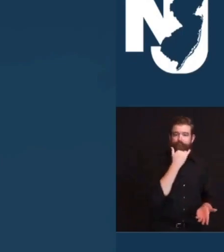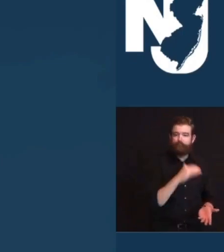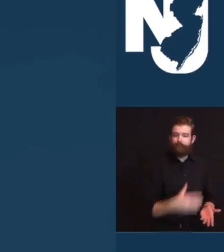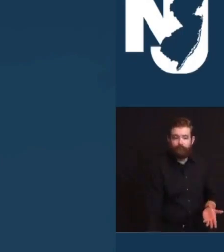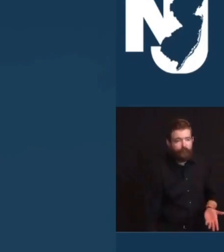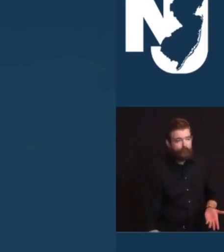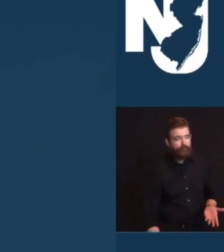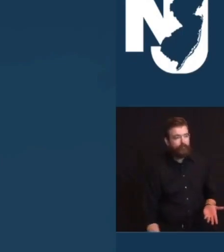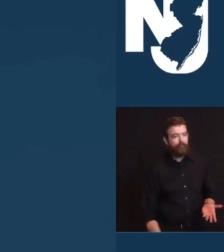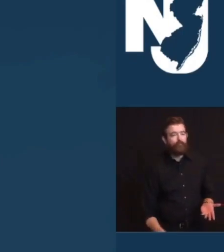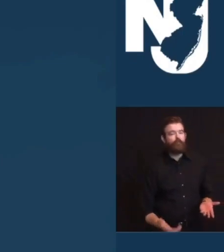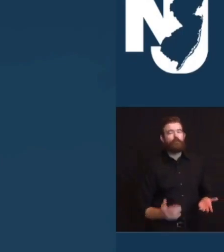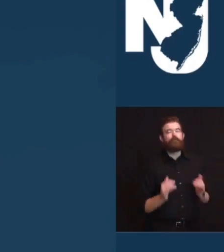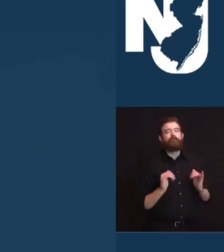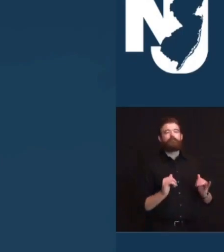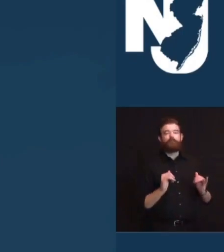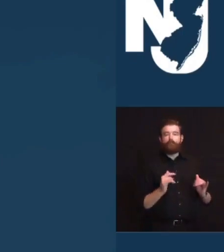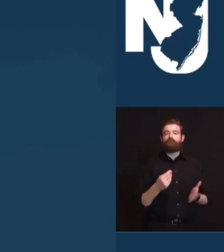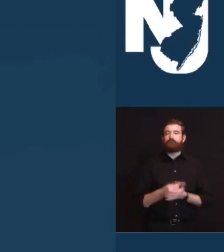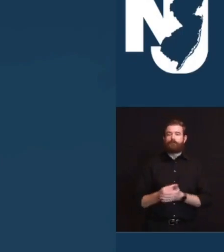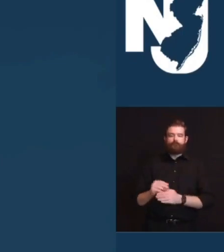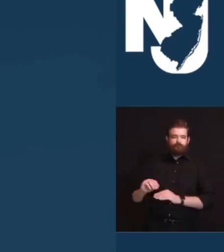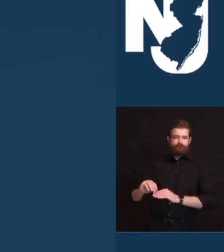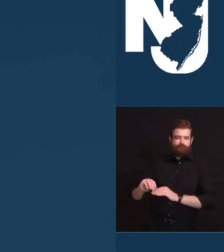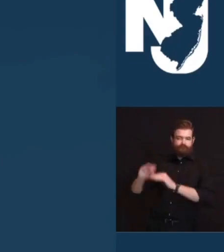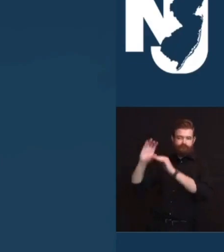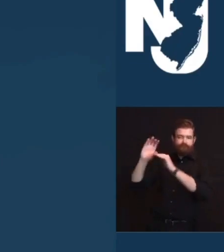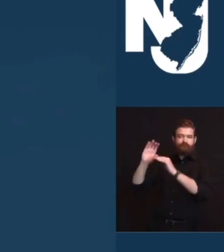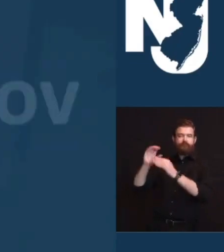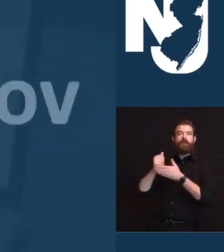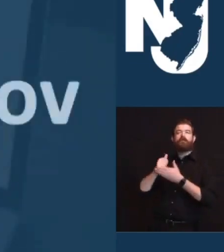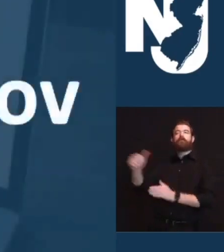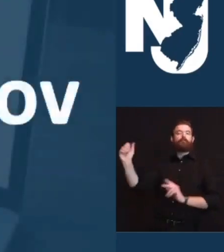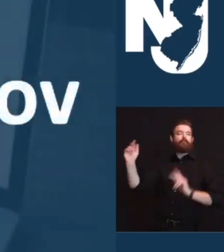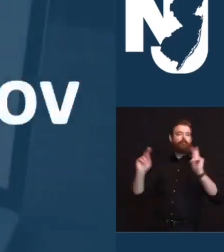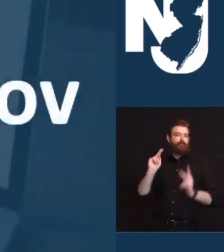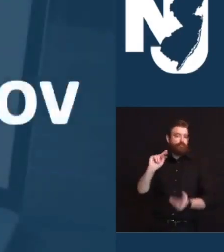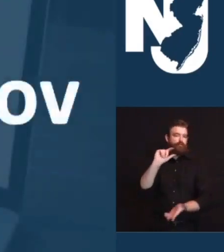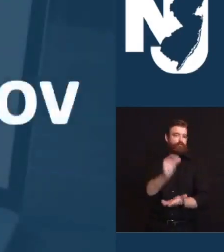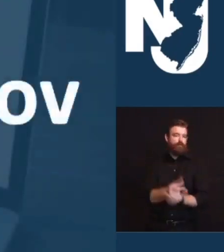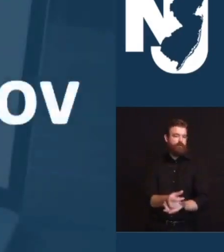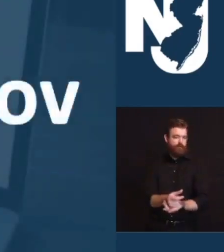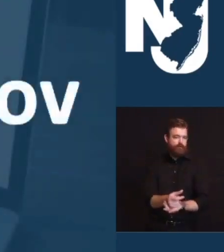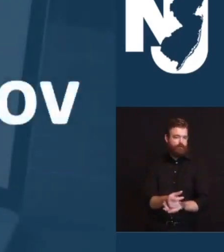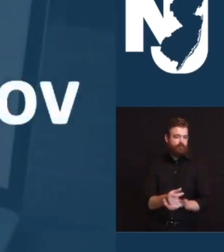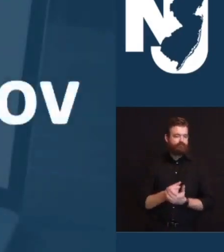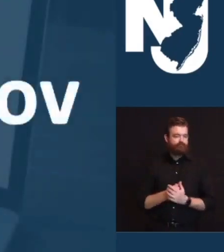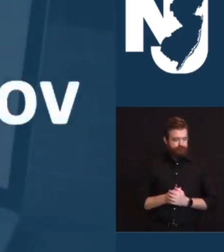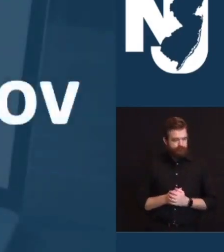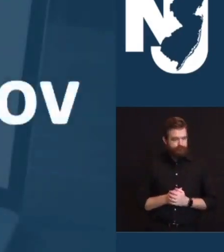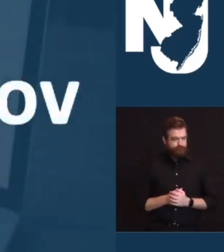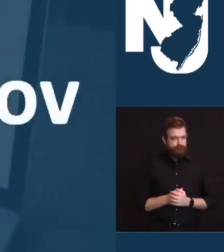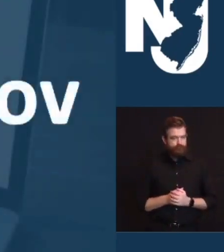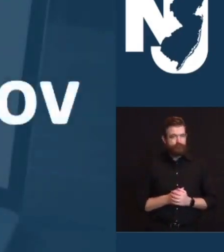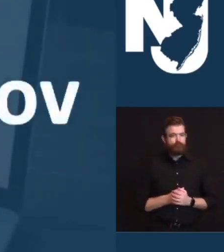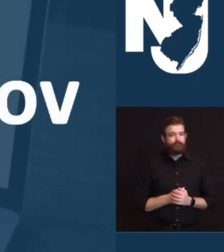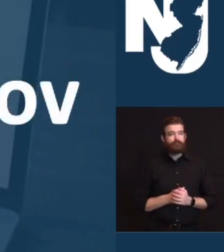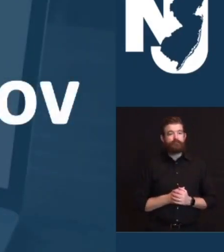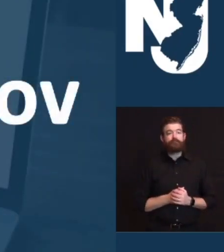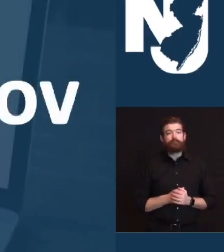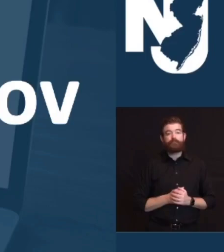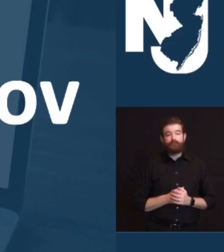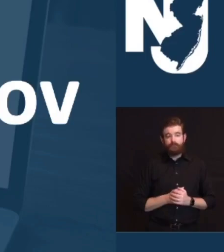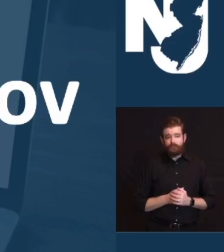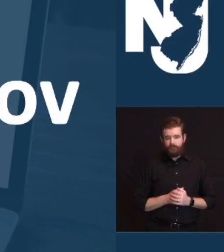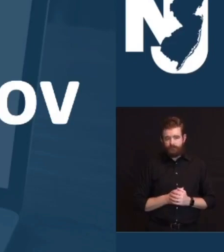that guy and his family. That is where we will end today. Judy, before we bring you up to bat, do you mind if I go to my left here? We'll hear